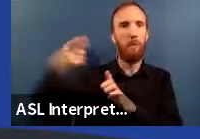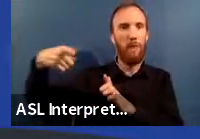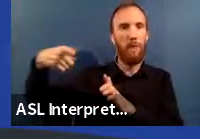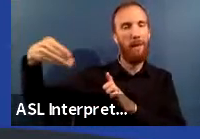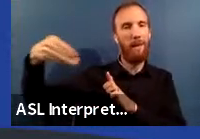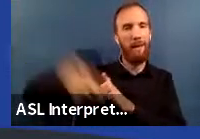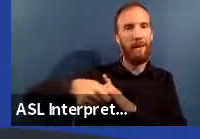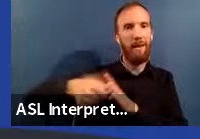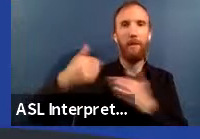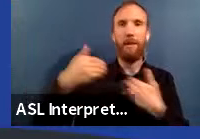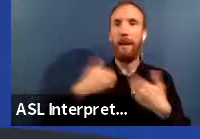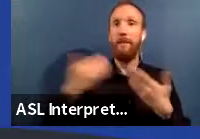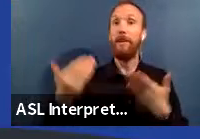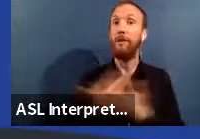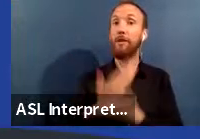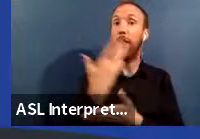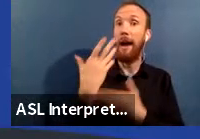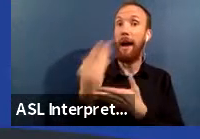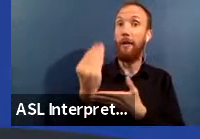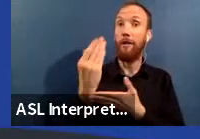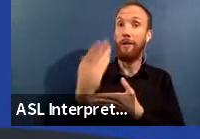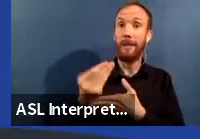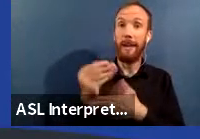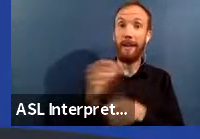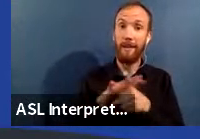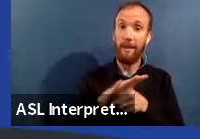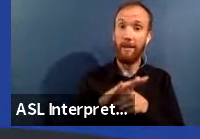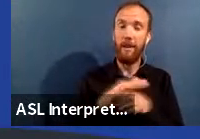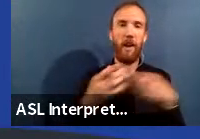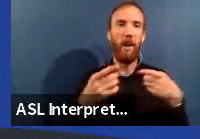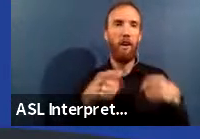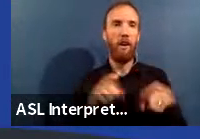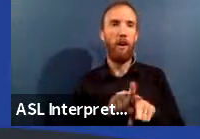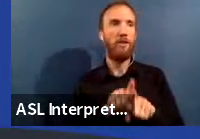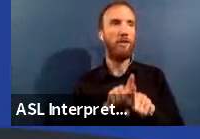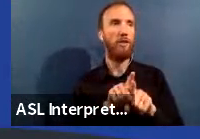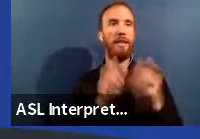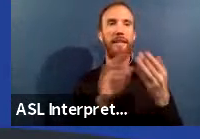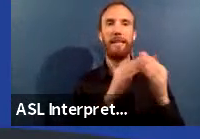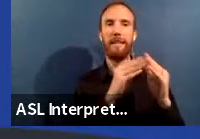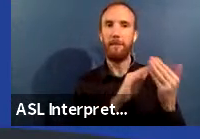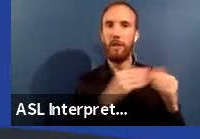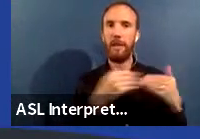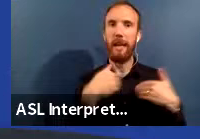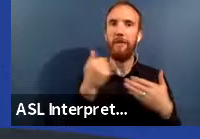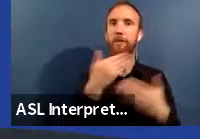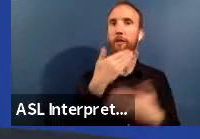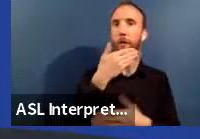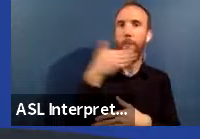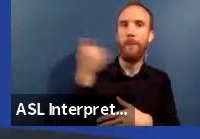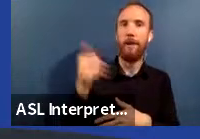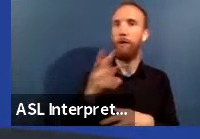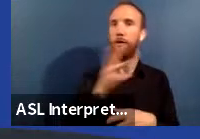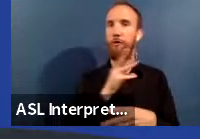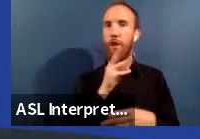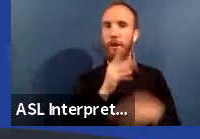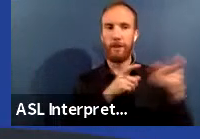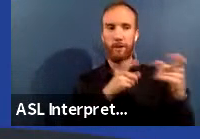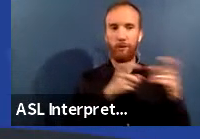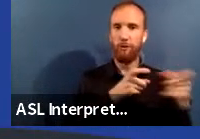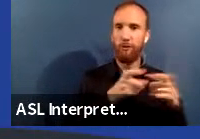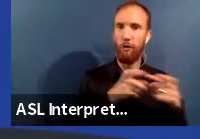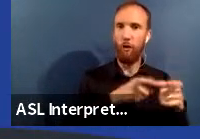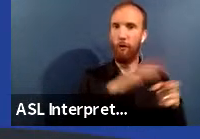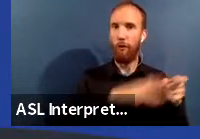space, and the community benefits from the additional stormwater retention as a result of these projects.